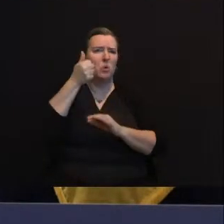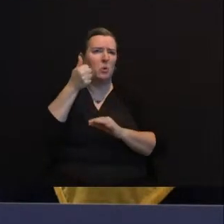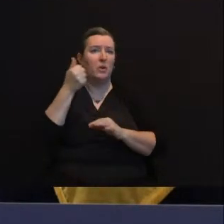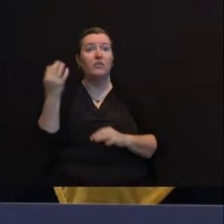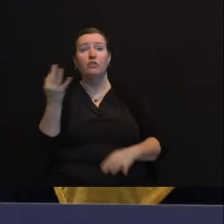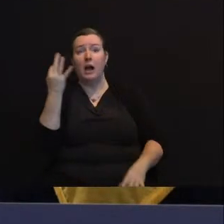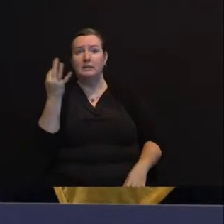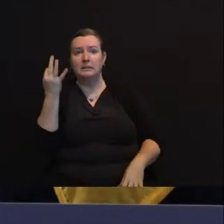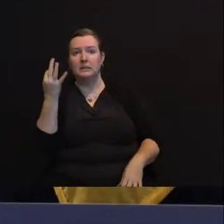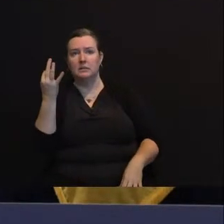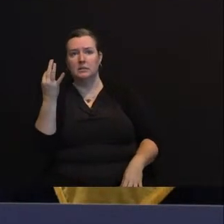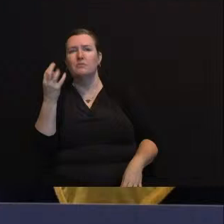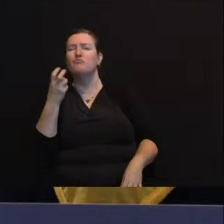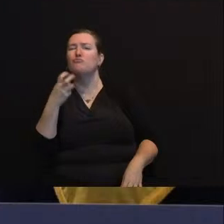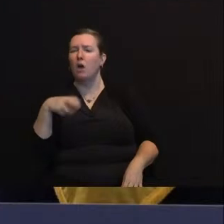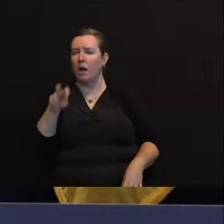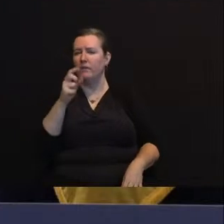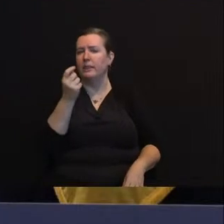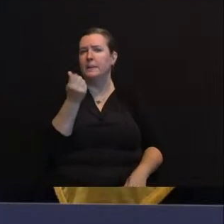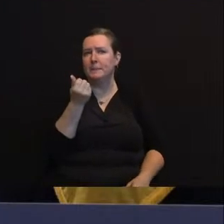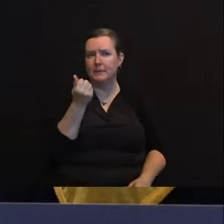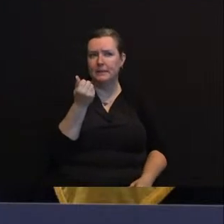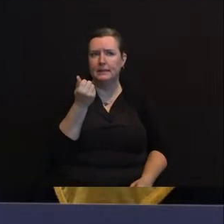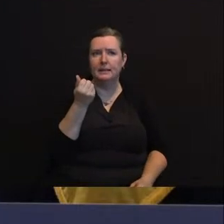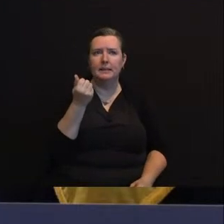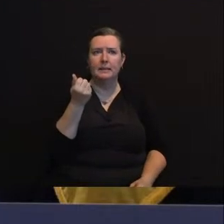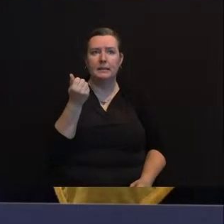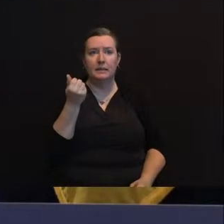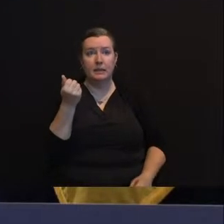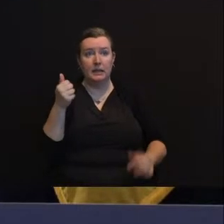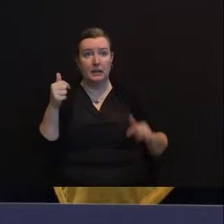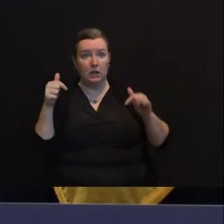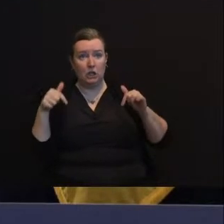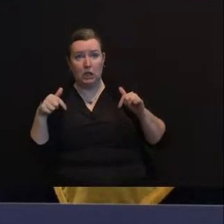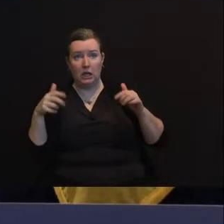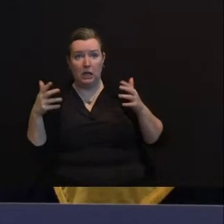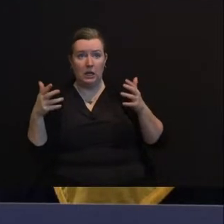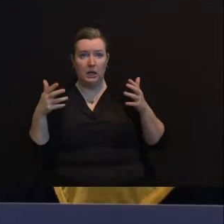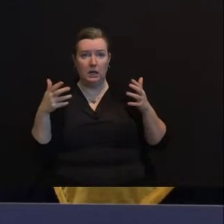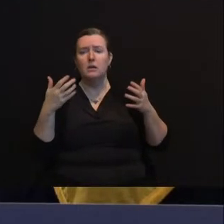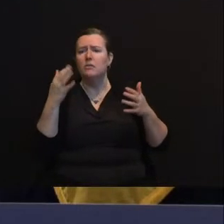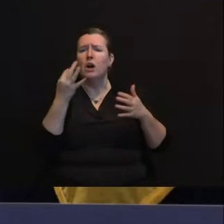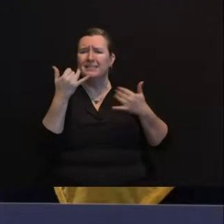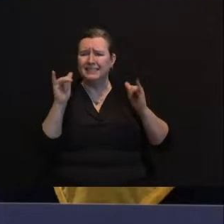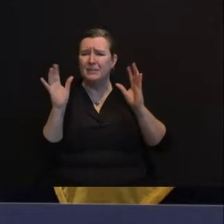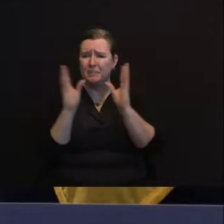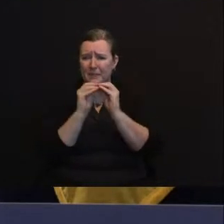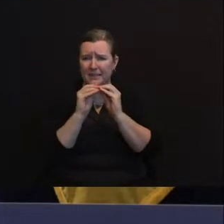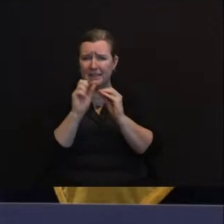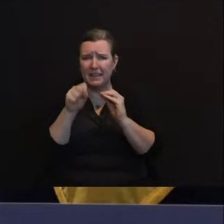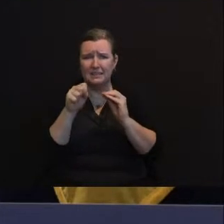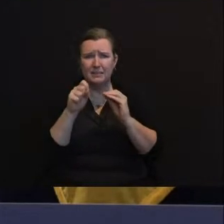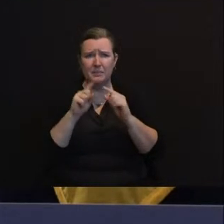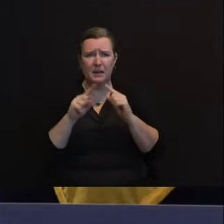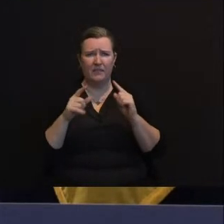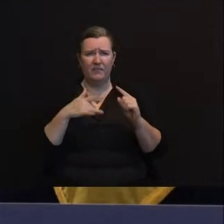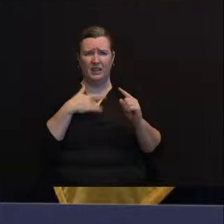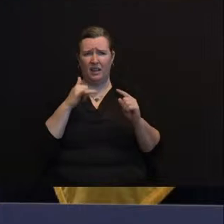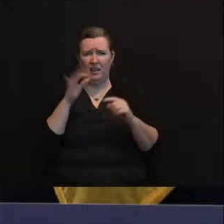so we're going to push back we'll still gather on Friday, but I think we're going to point toward 2 o'clock Friday